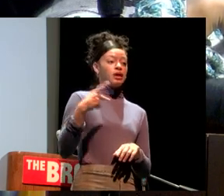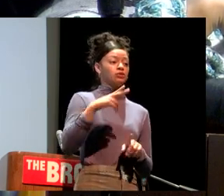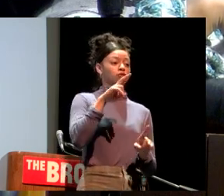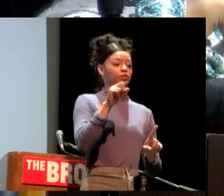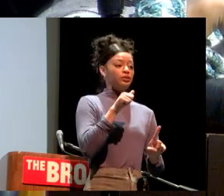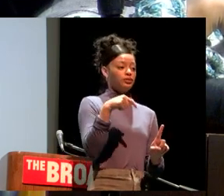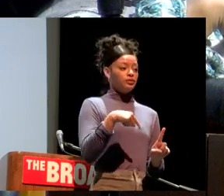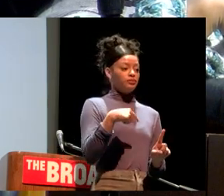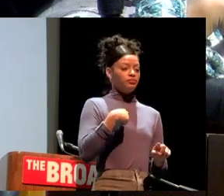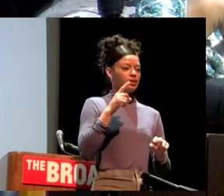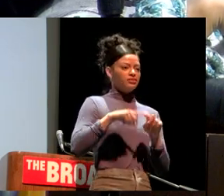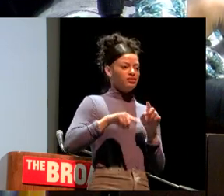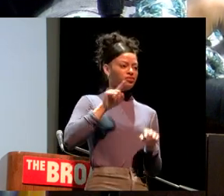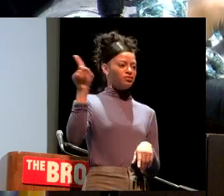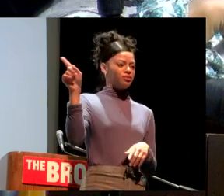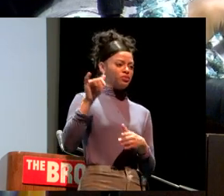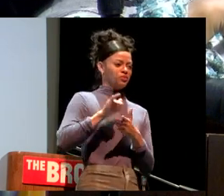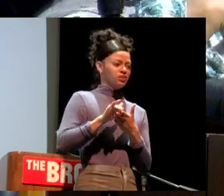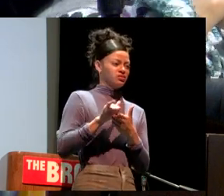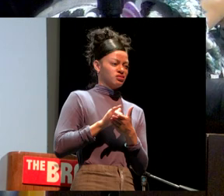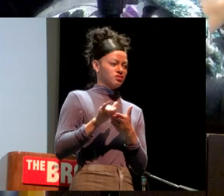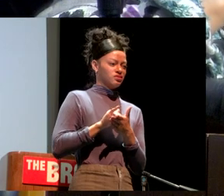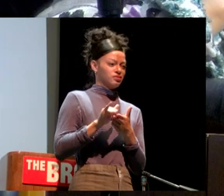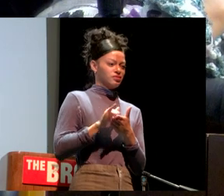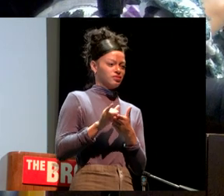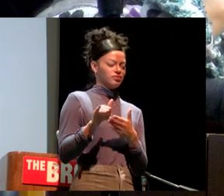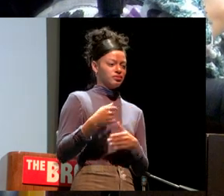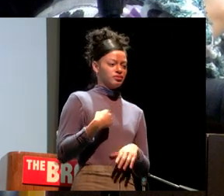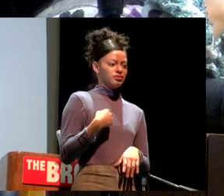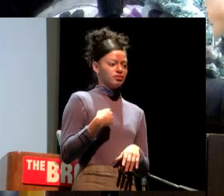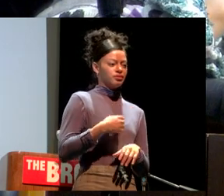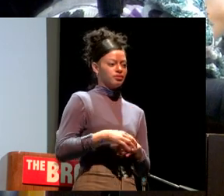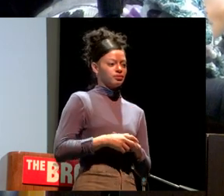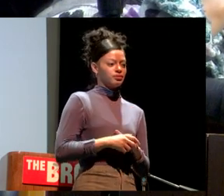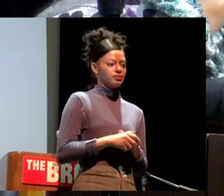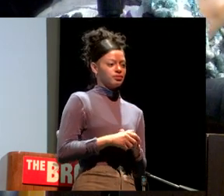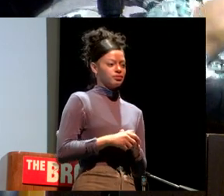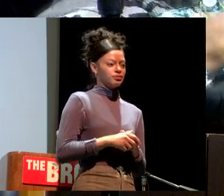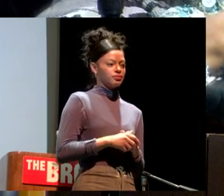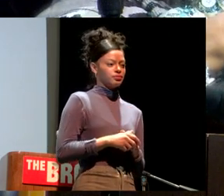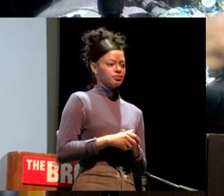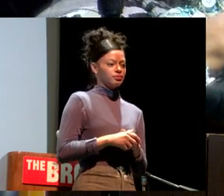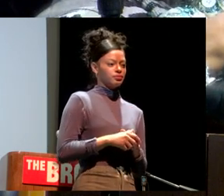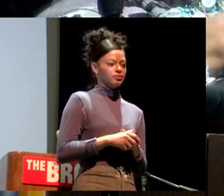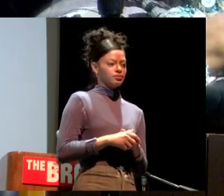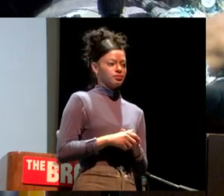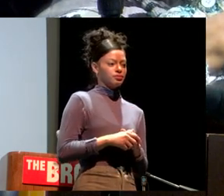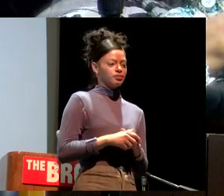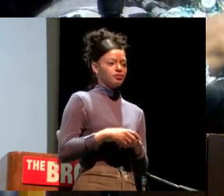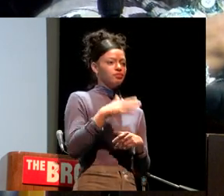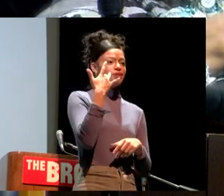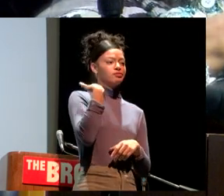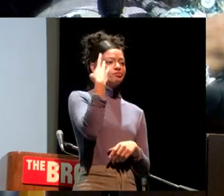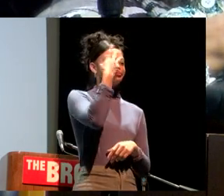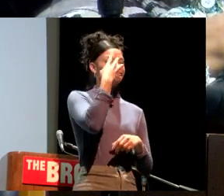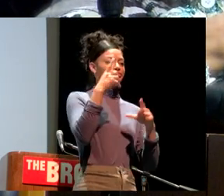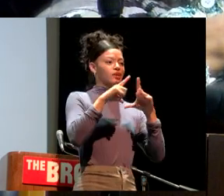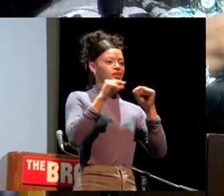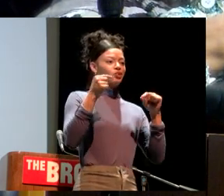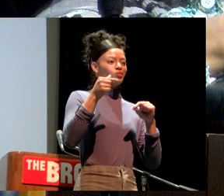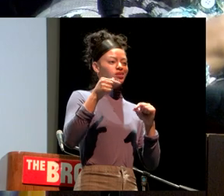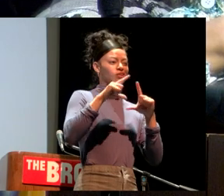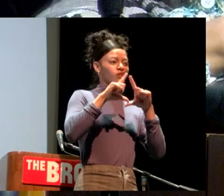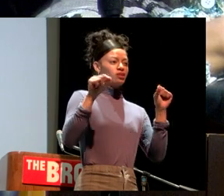passport control guy said, because I have a green card, why you are not coming back